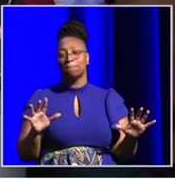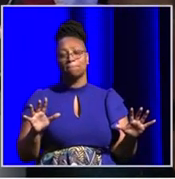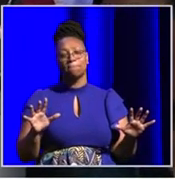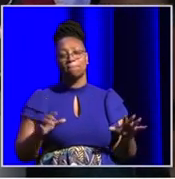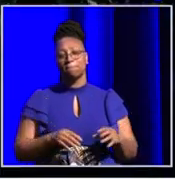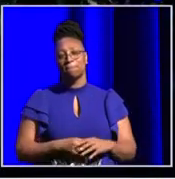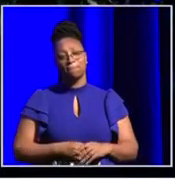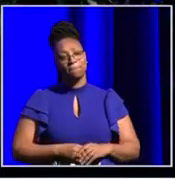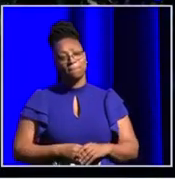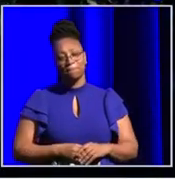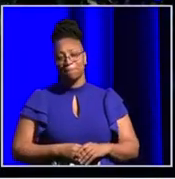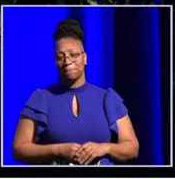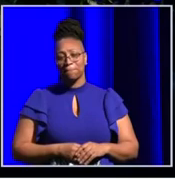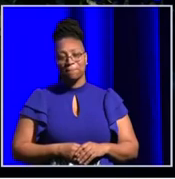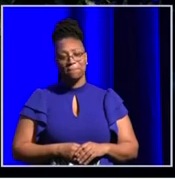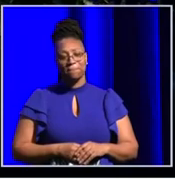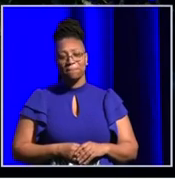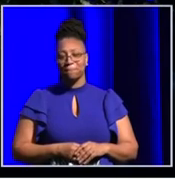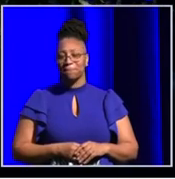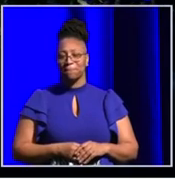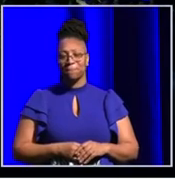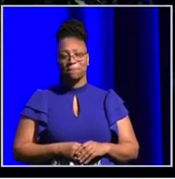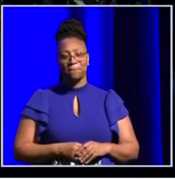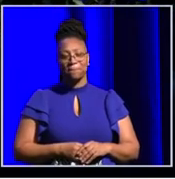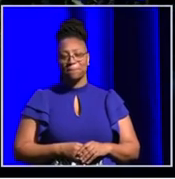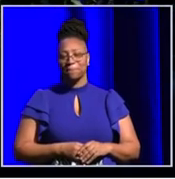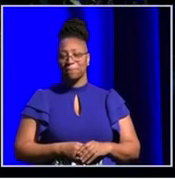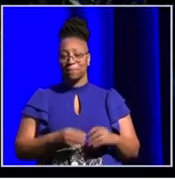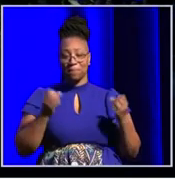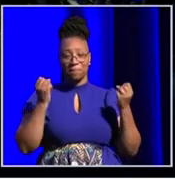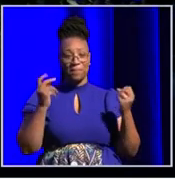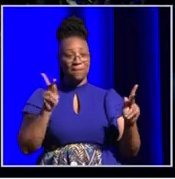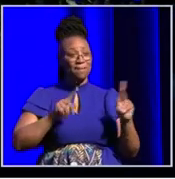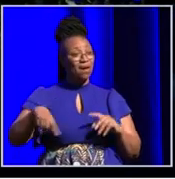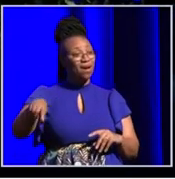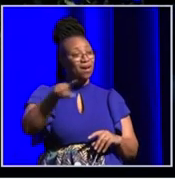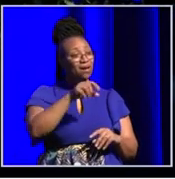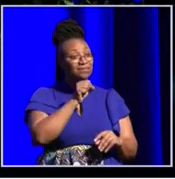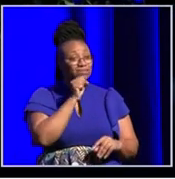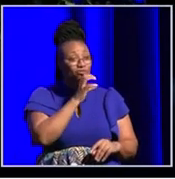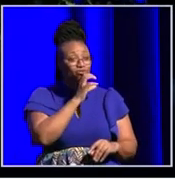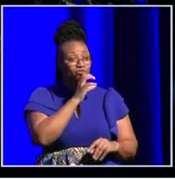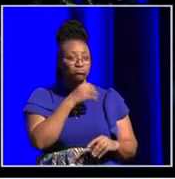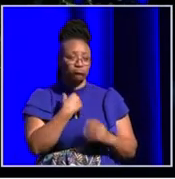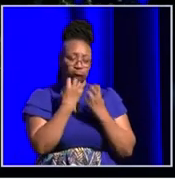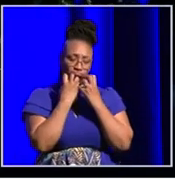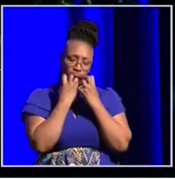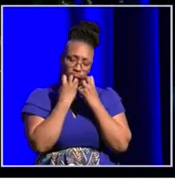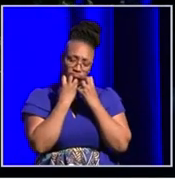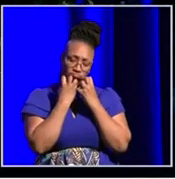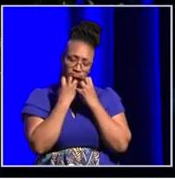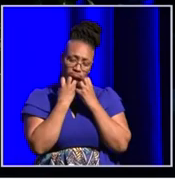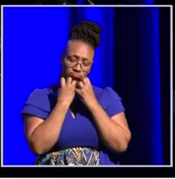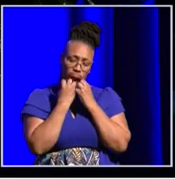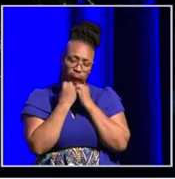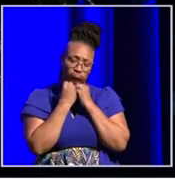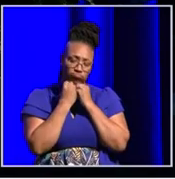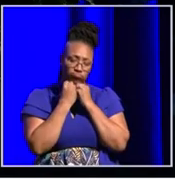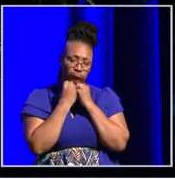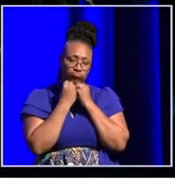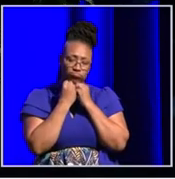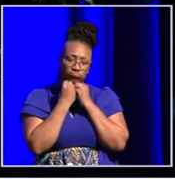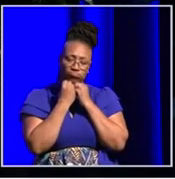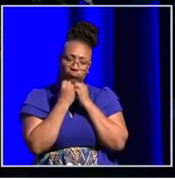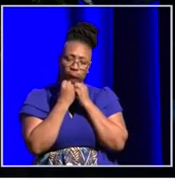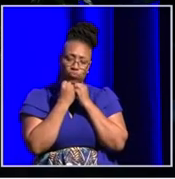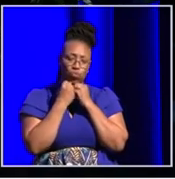My special gratitude to the many seniors that have never given up on DC.